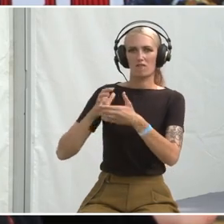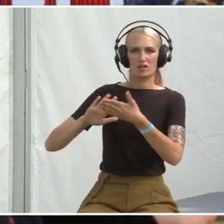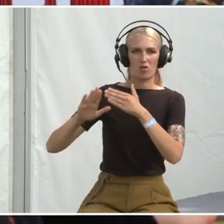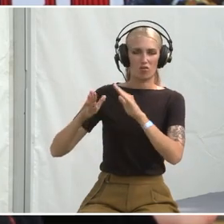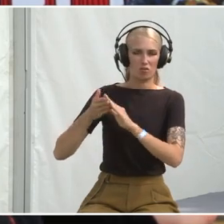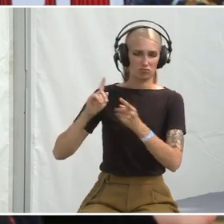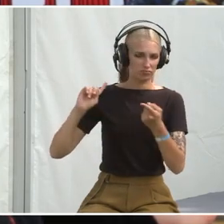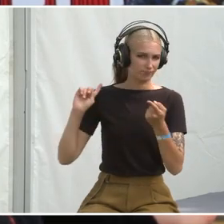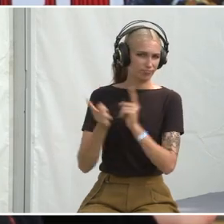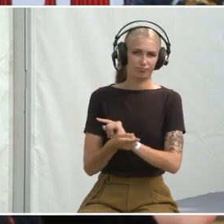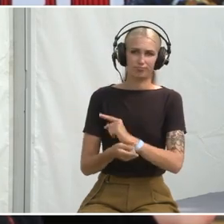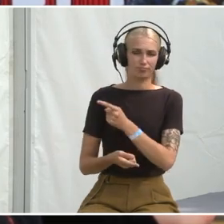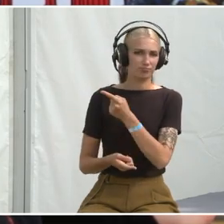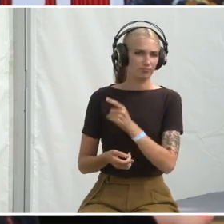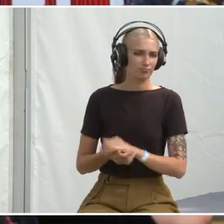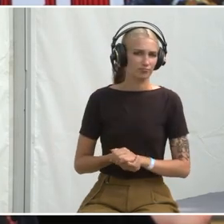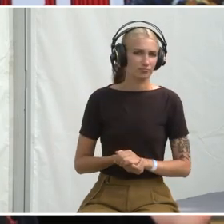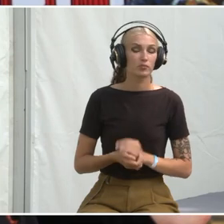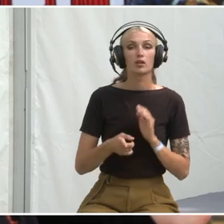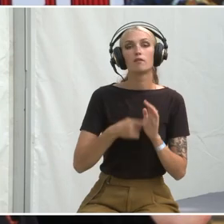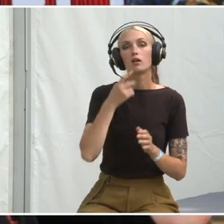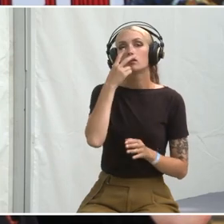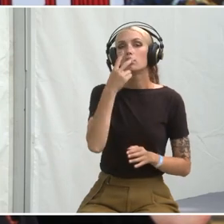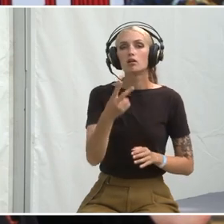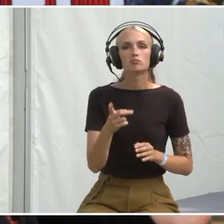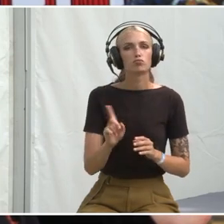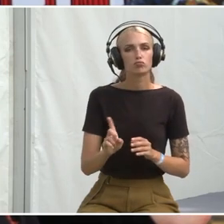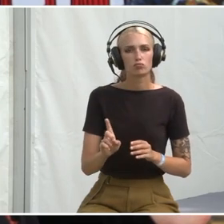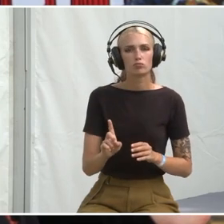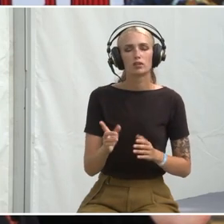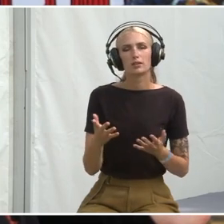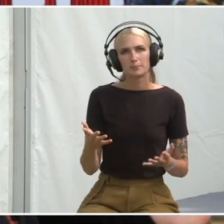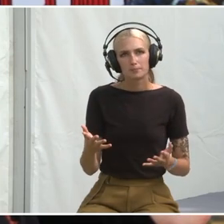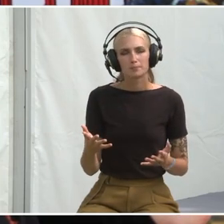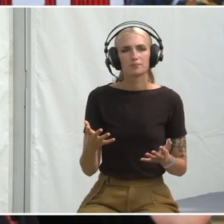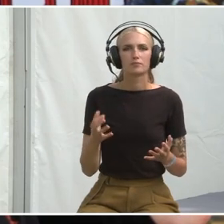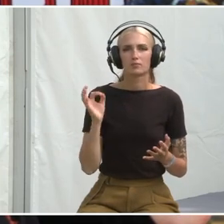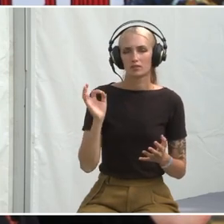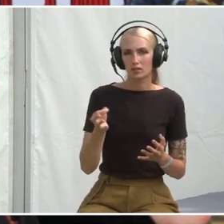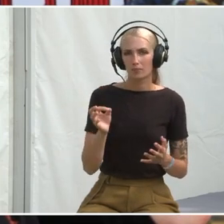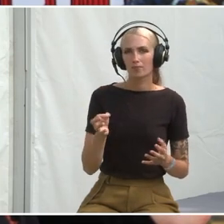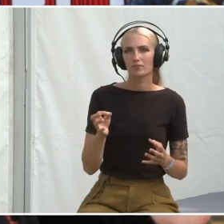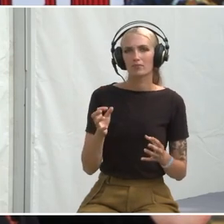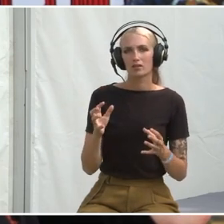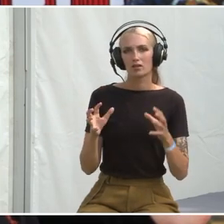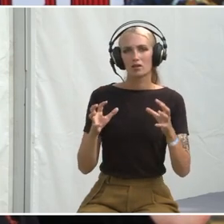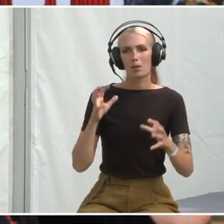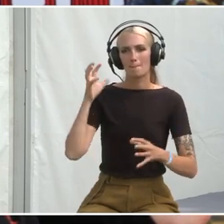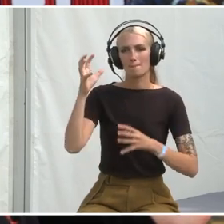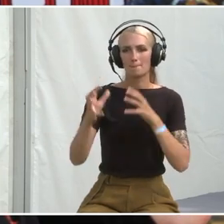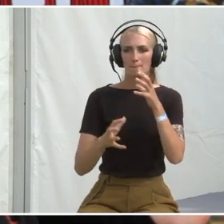And when I see also a lot of things are also, yes, world doesn't revolve around